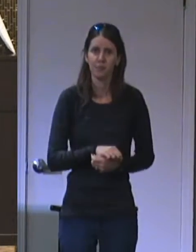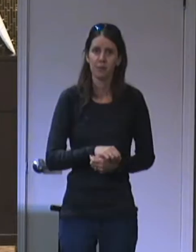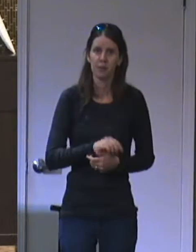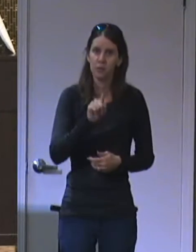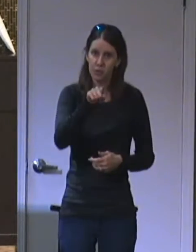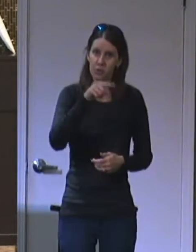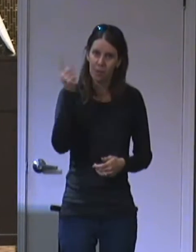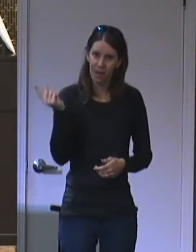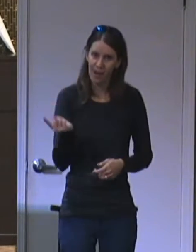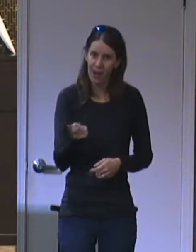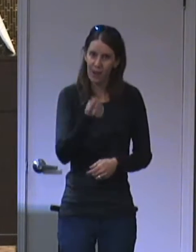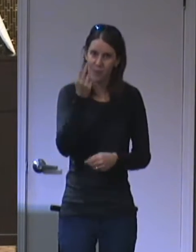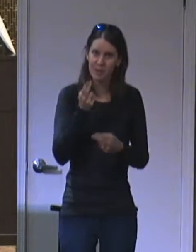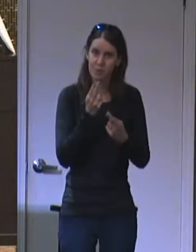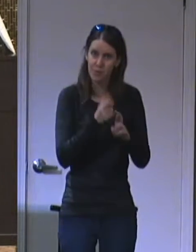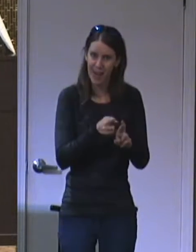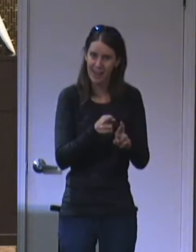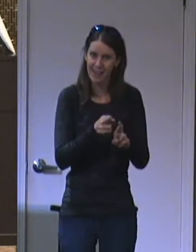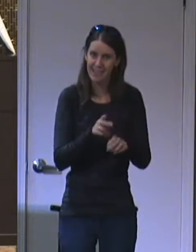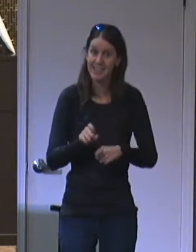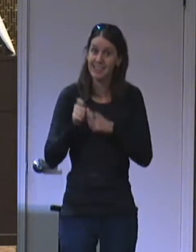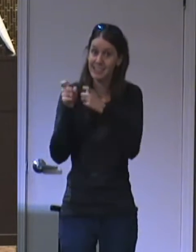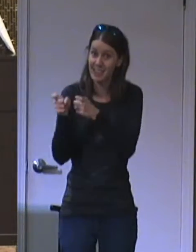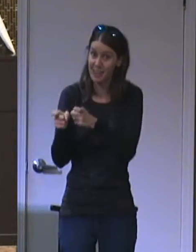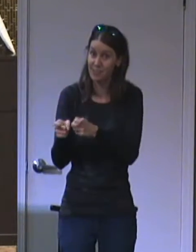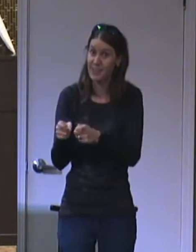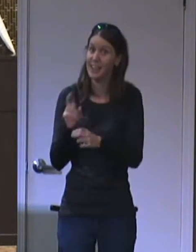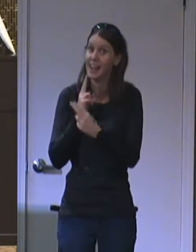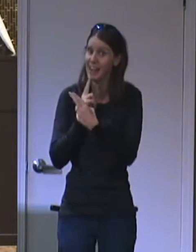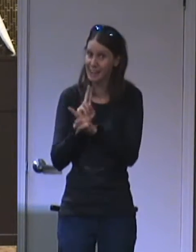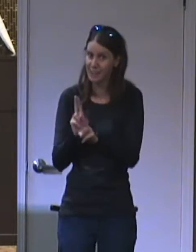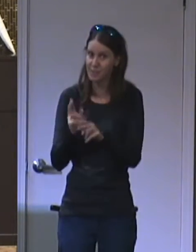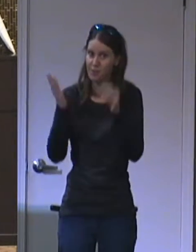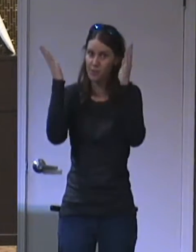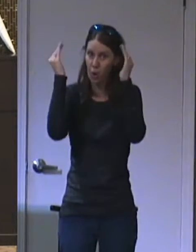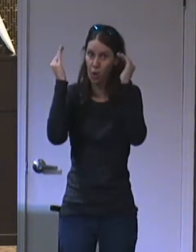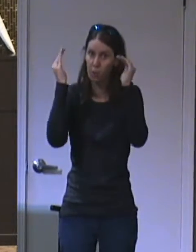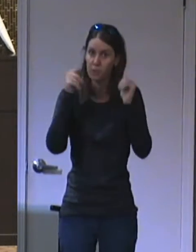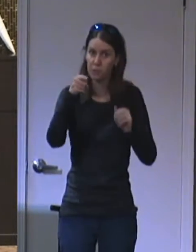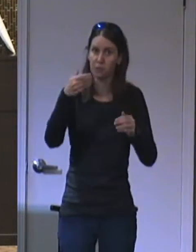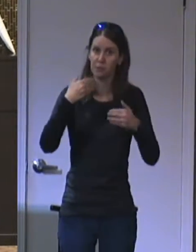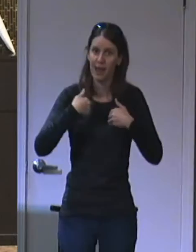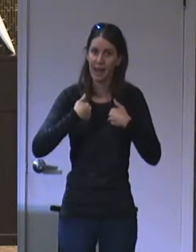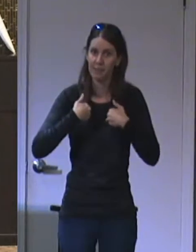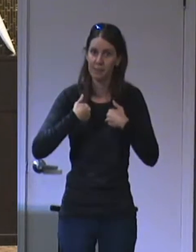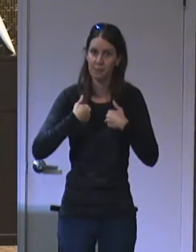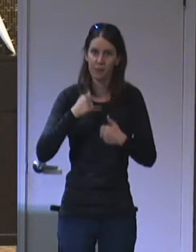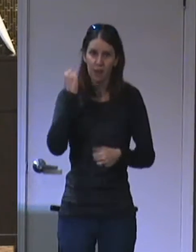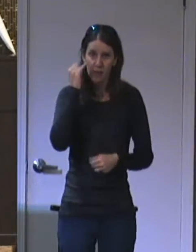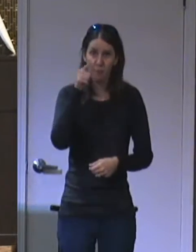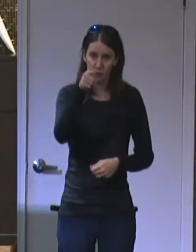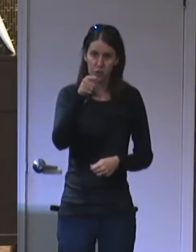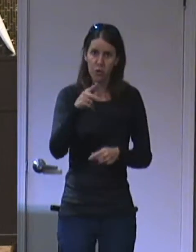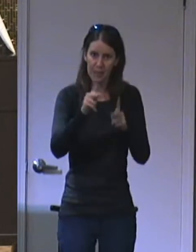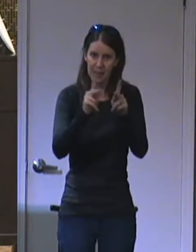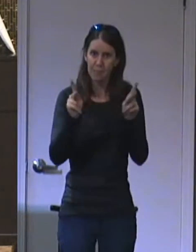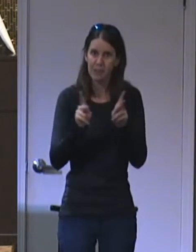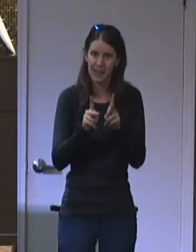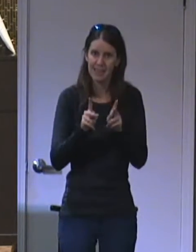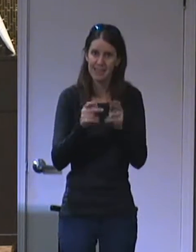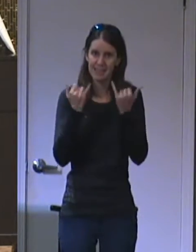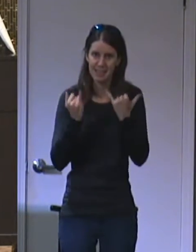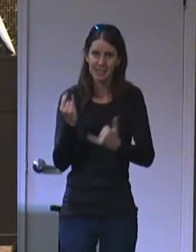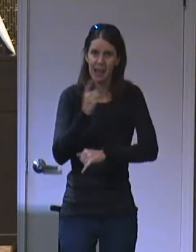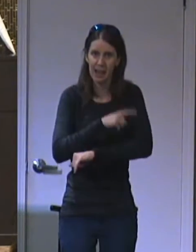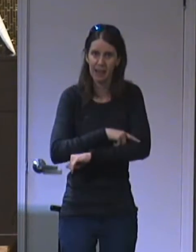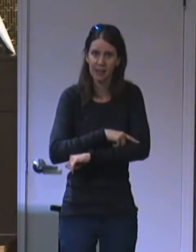And that you're always ready to give an answer for the hope that is in you. If you're in that place and you can